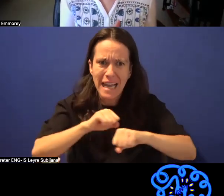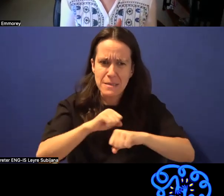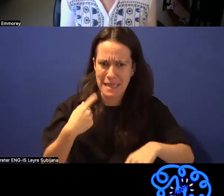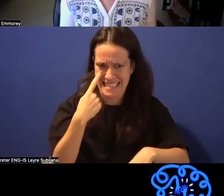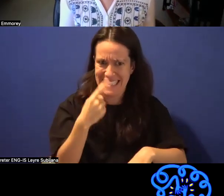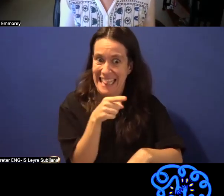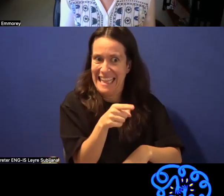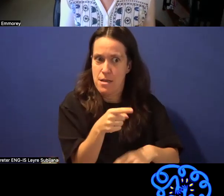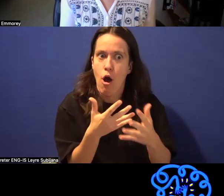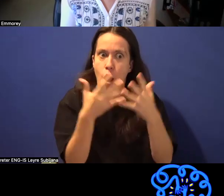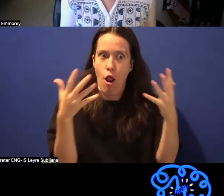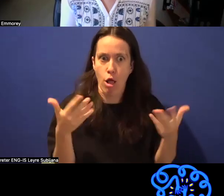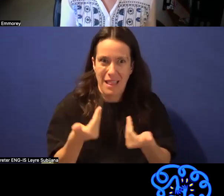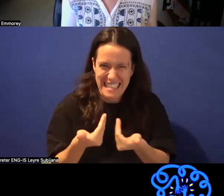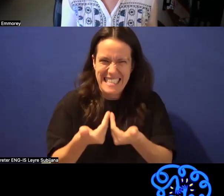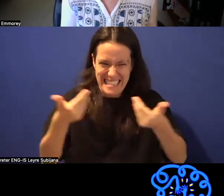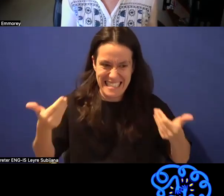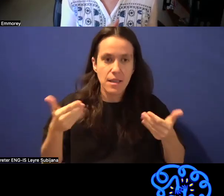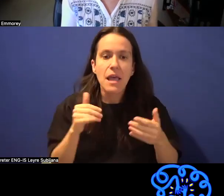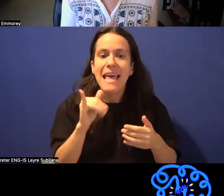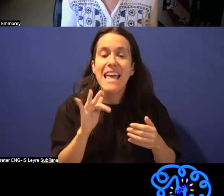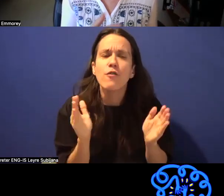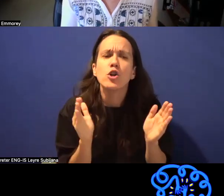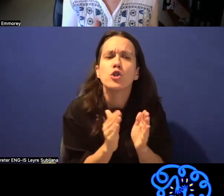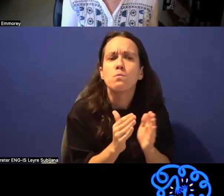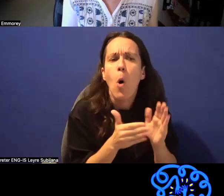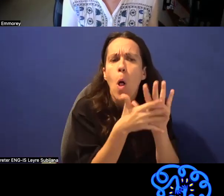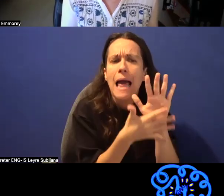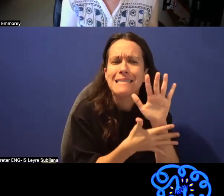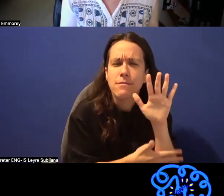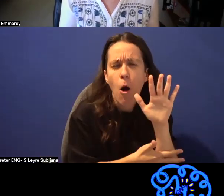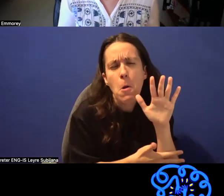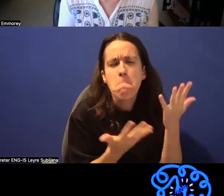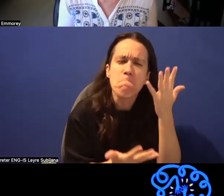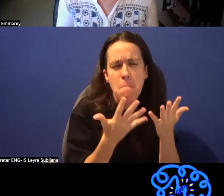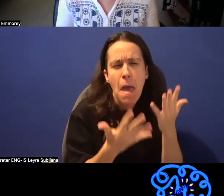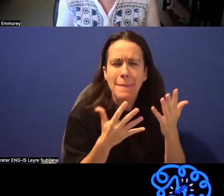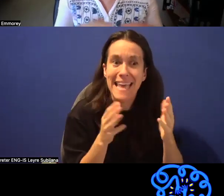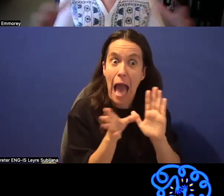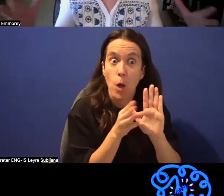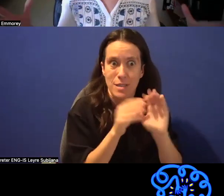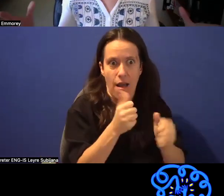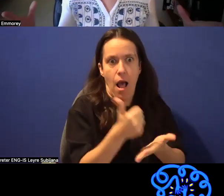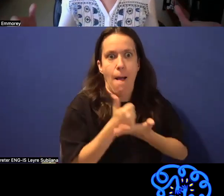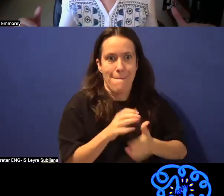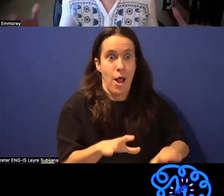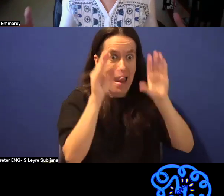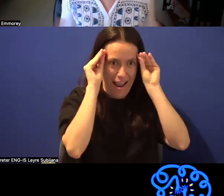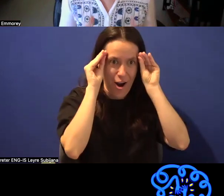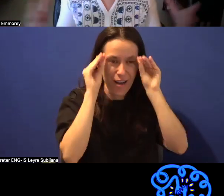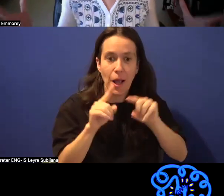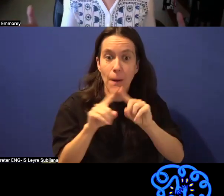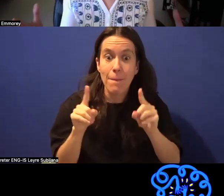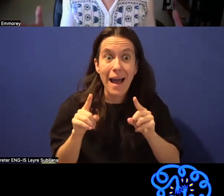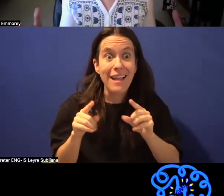when you have a small lexicon, iconicity can help with learning. But as the lexicon enlarges,